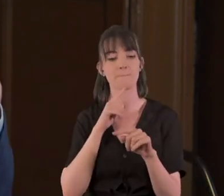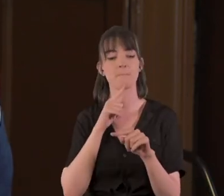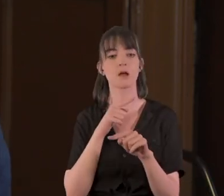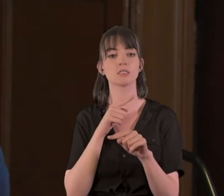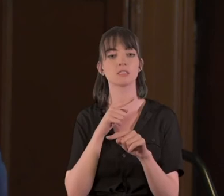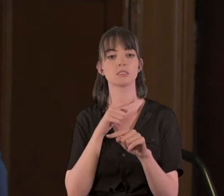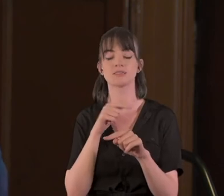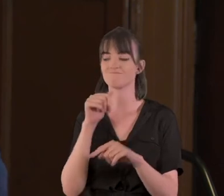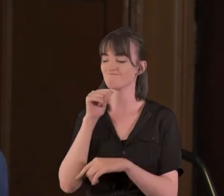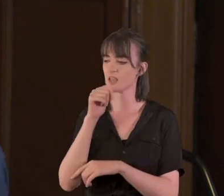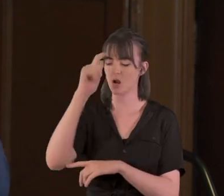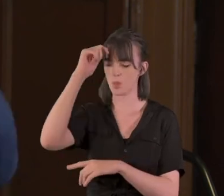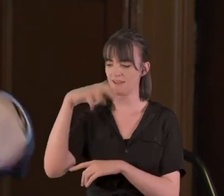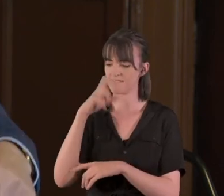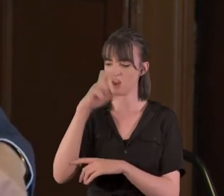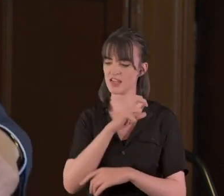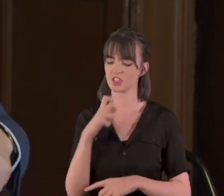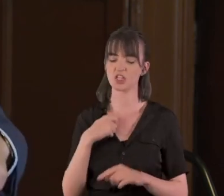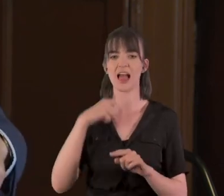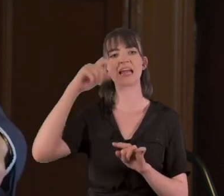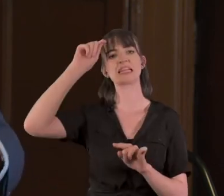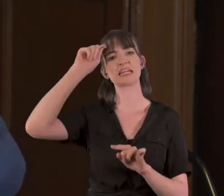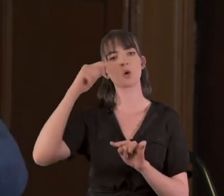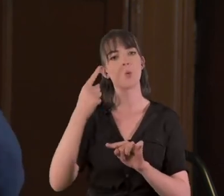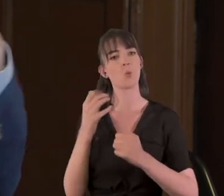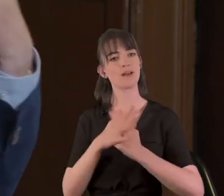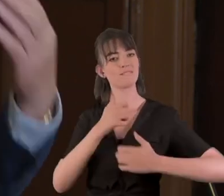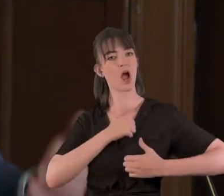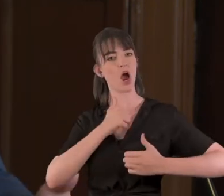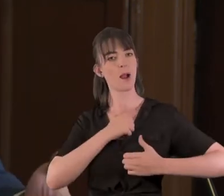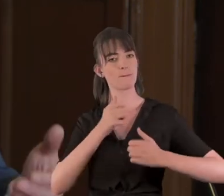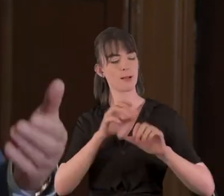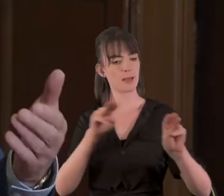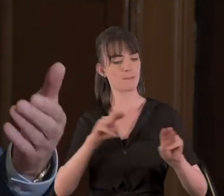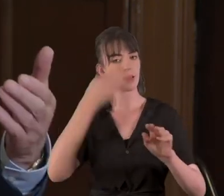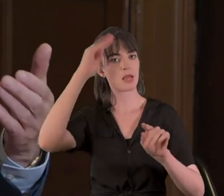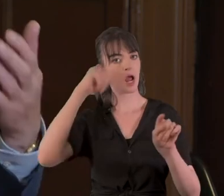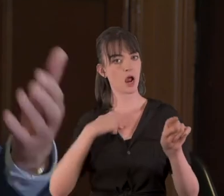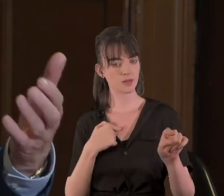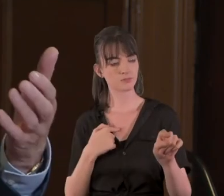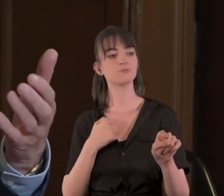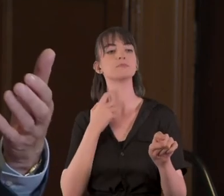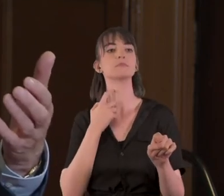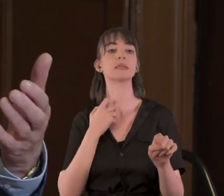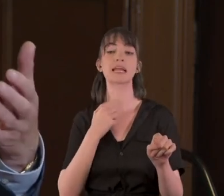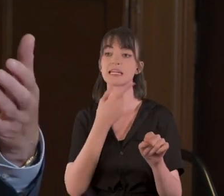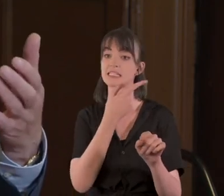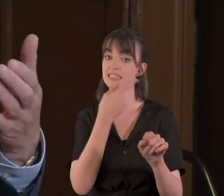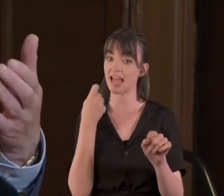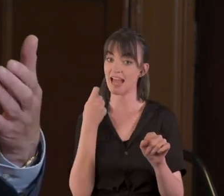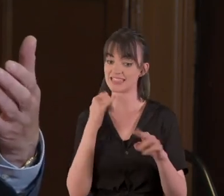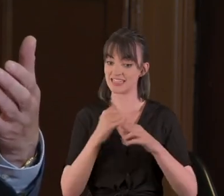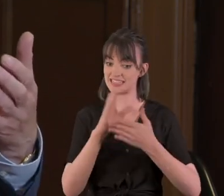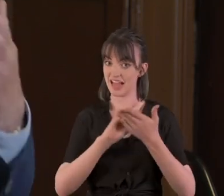don't think it's French. I think it's one of the army commanders in Ireland. And when he's sent over, he says in his diary, I